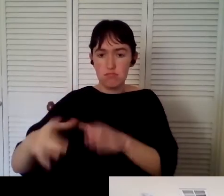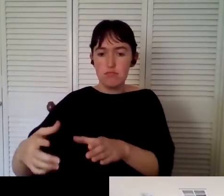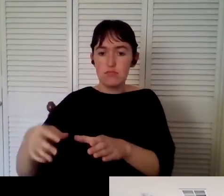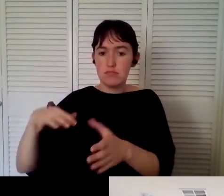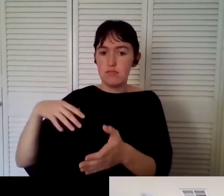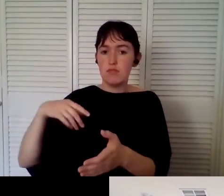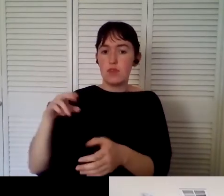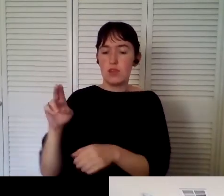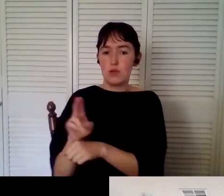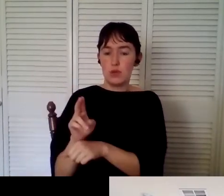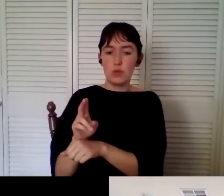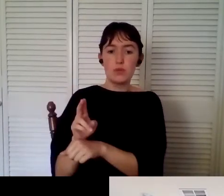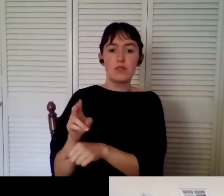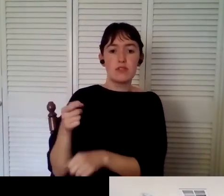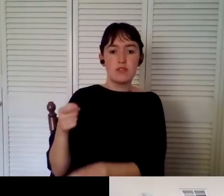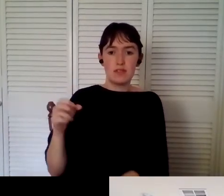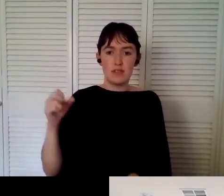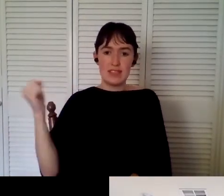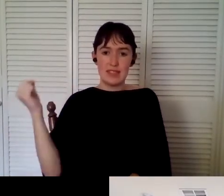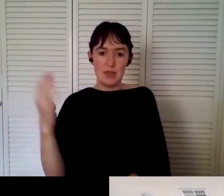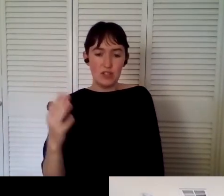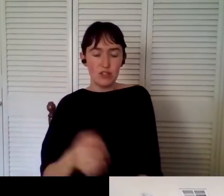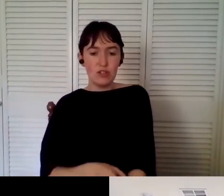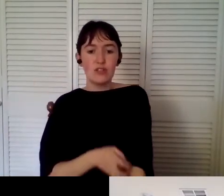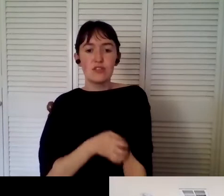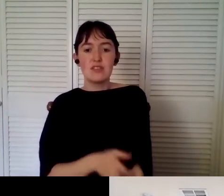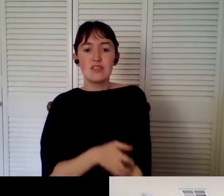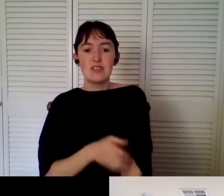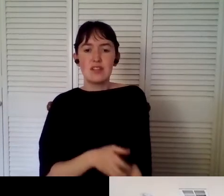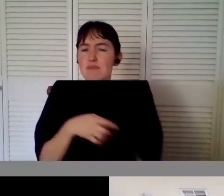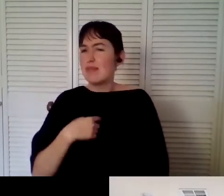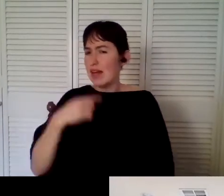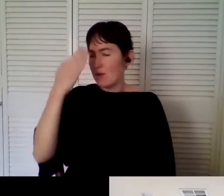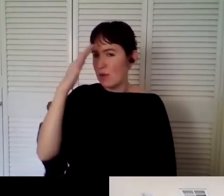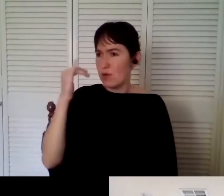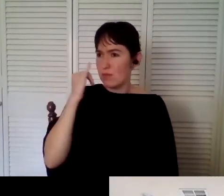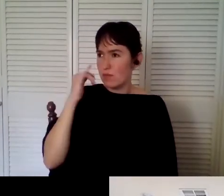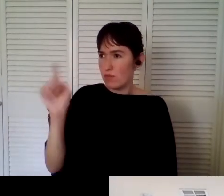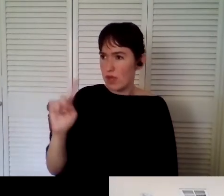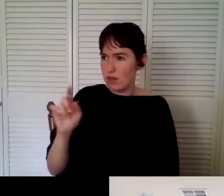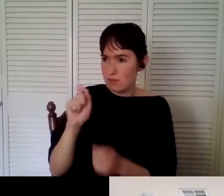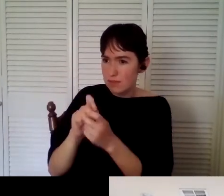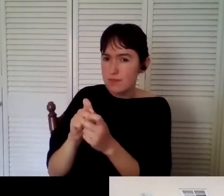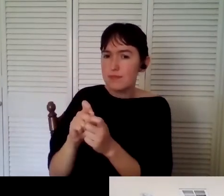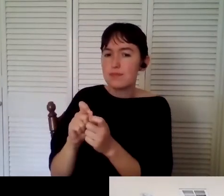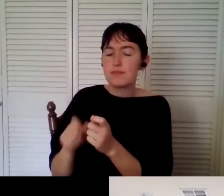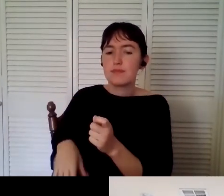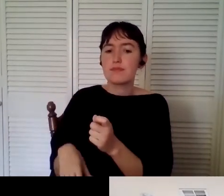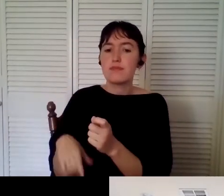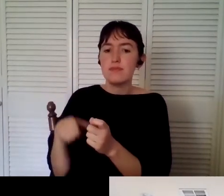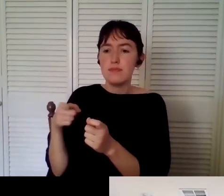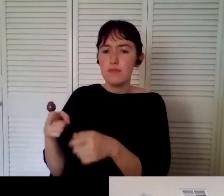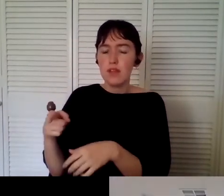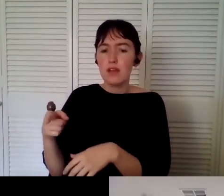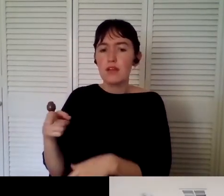in Central Africa or in Africa. I don't know if it's Central Africa, to be completely honest. And even they readily